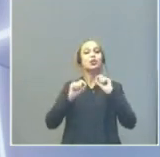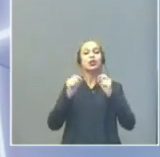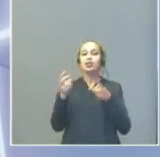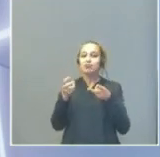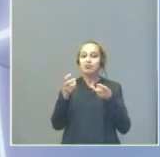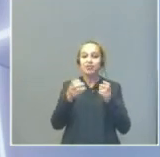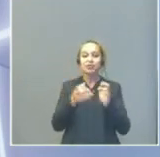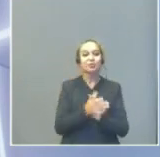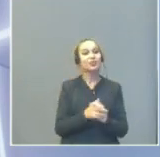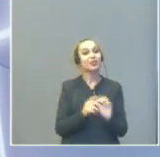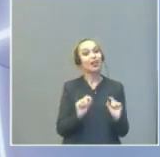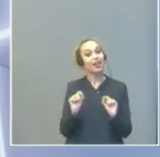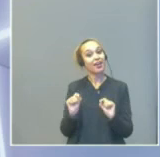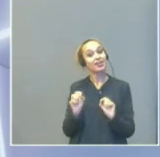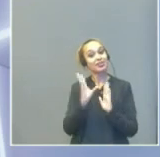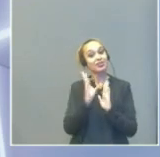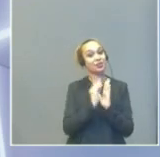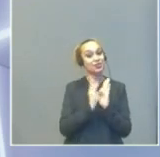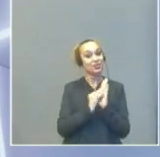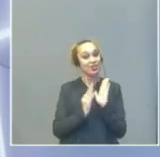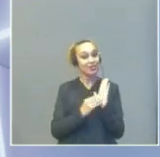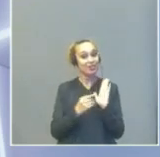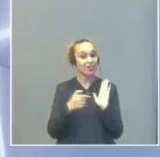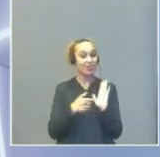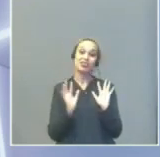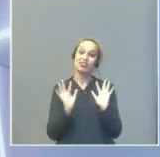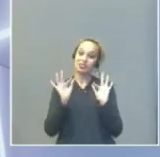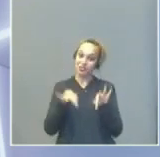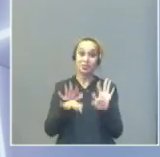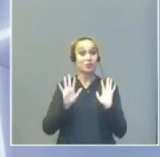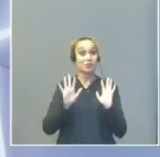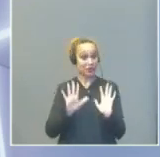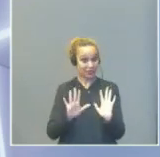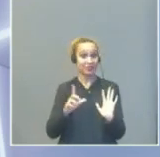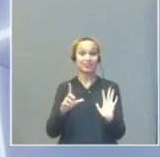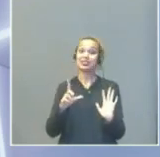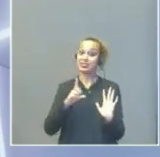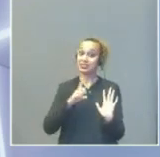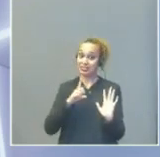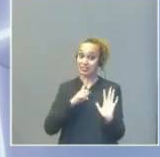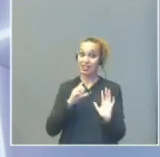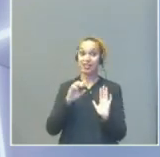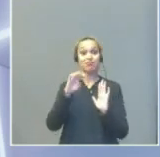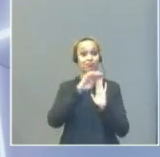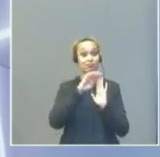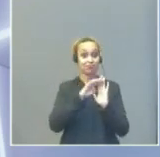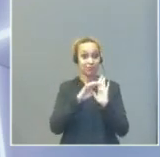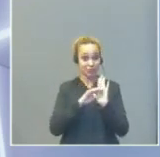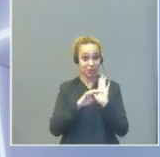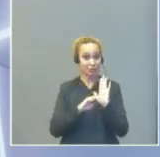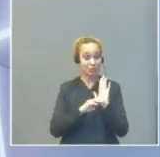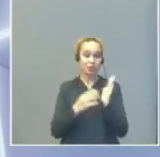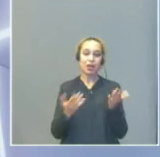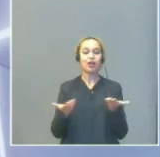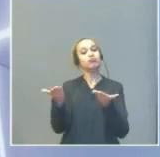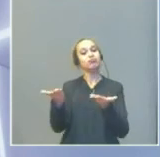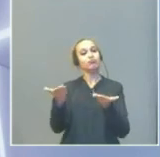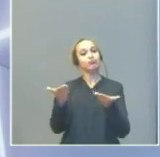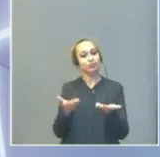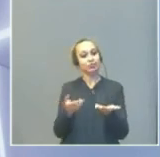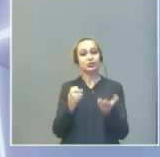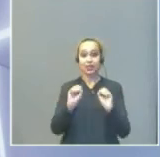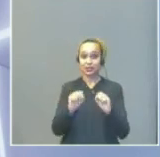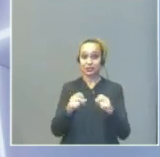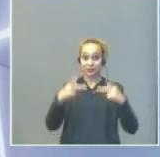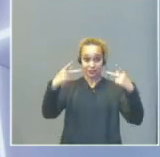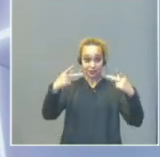gente, esse conteúdo aqui está chegando ao final, mas a gente ainda tem programação. Então, novamente, te convido a sair desse